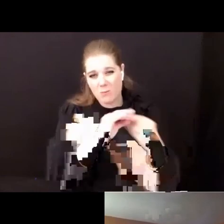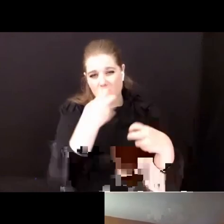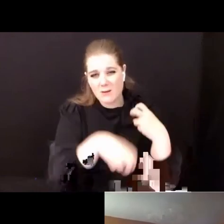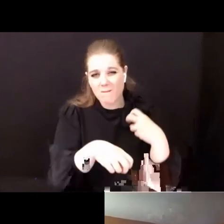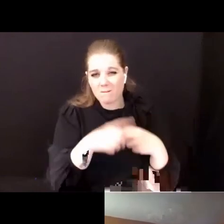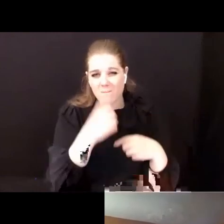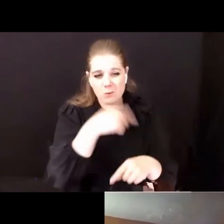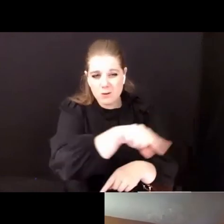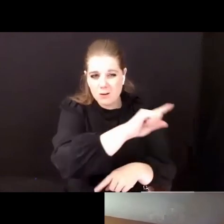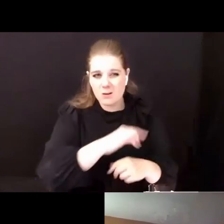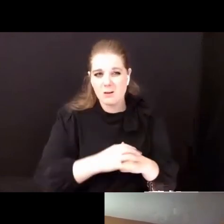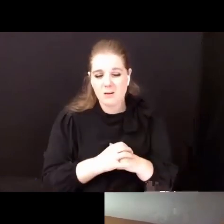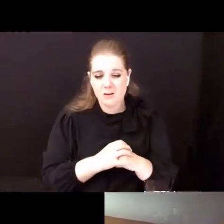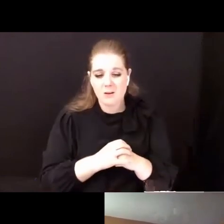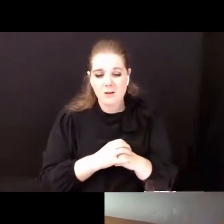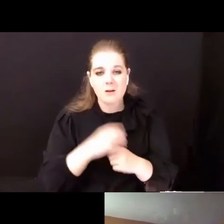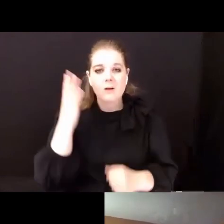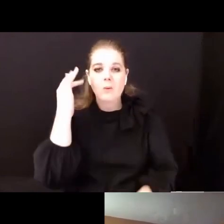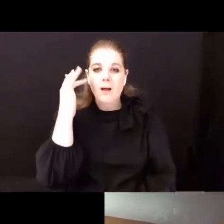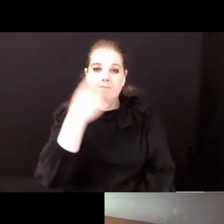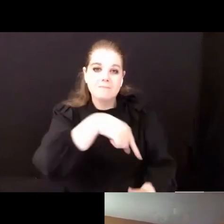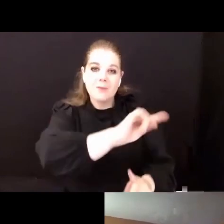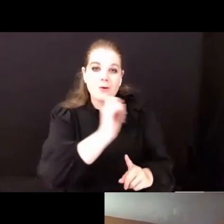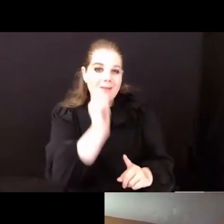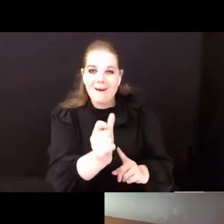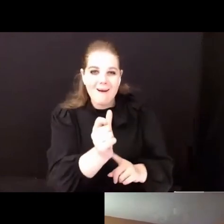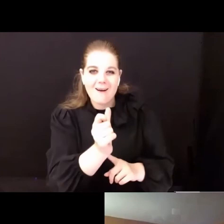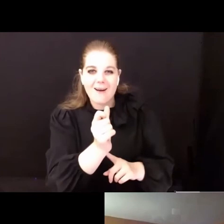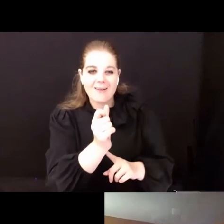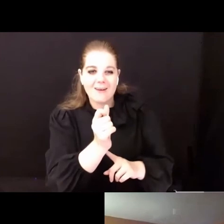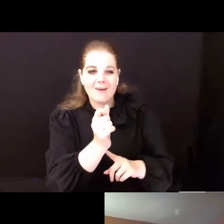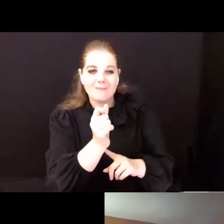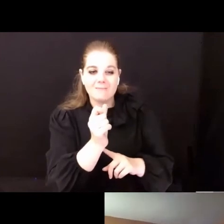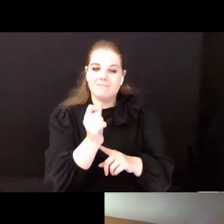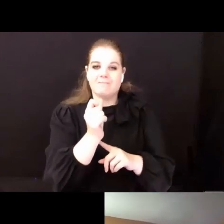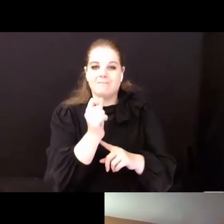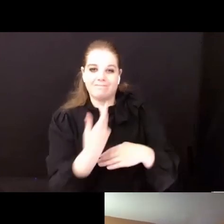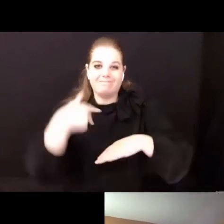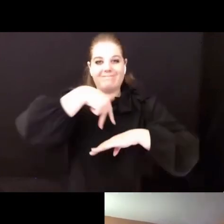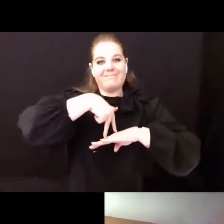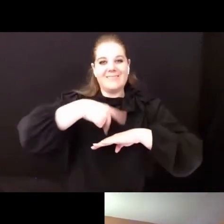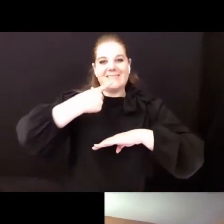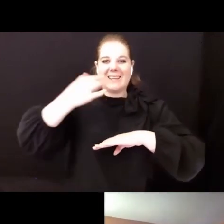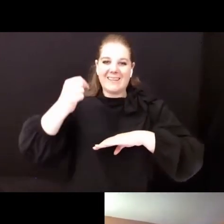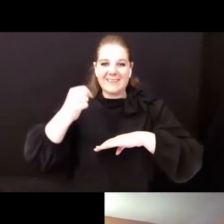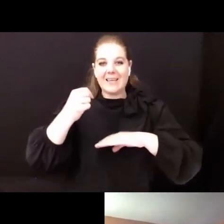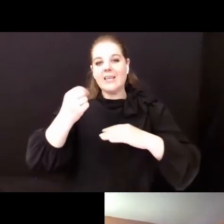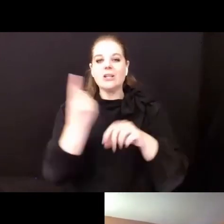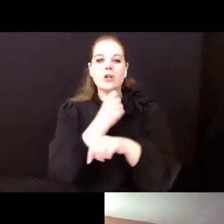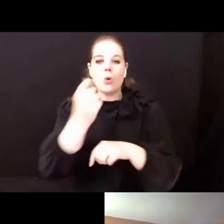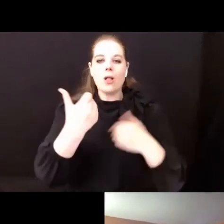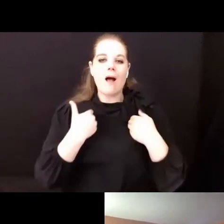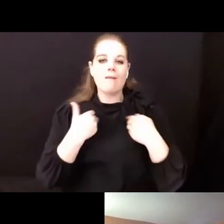because they're not going to come out and say it. They don't wear a sign around their neck